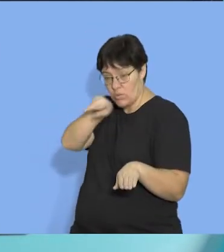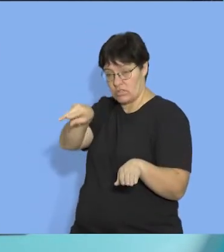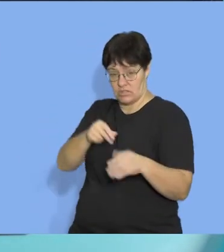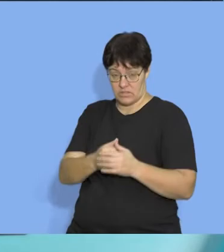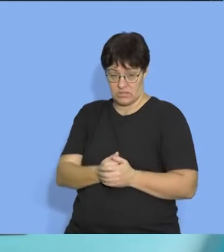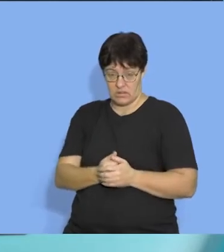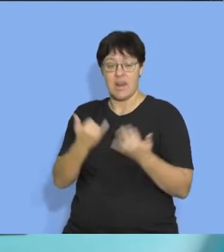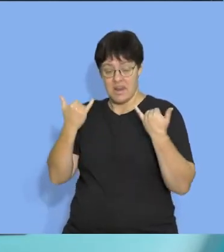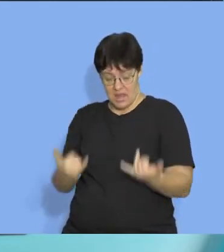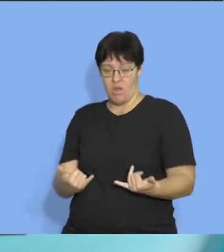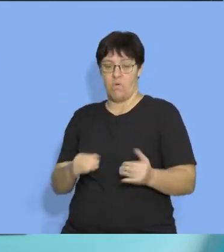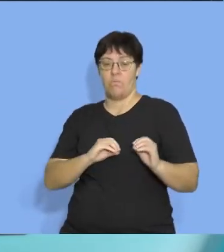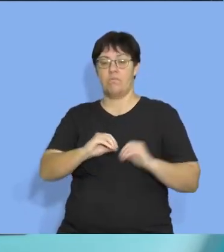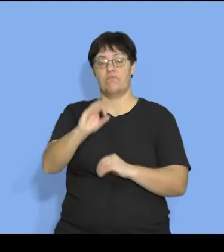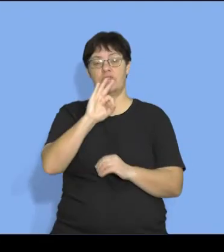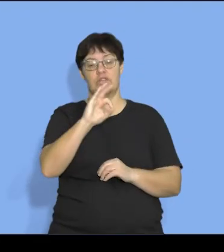now you are moving at 30.